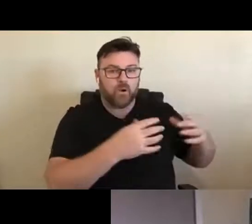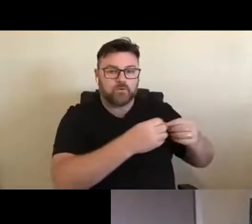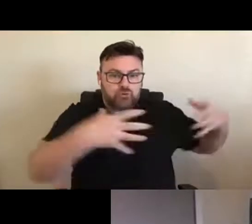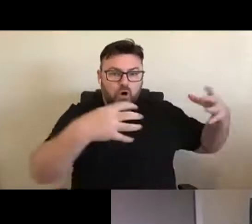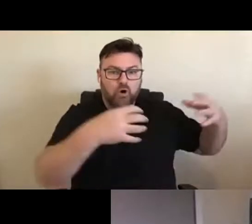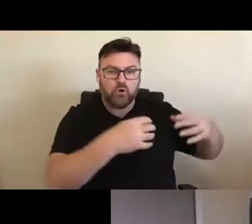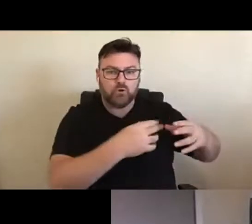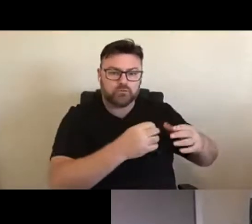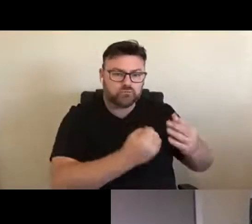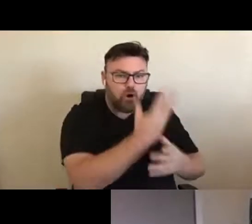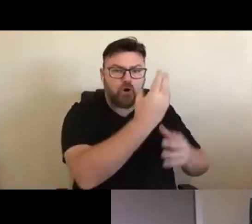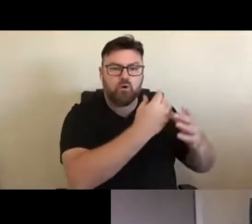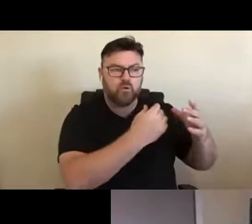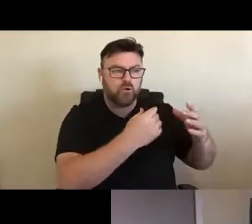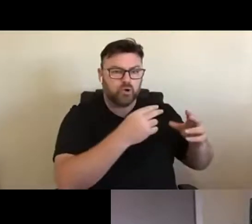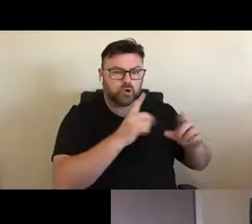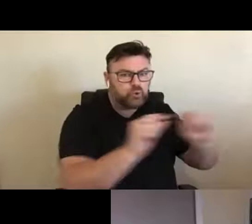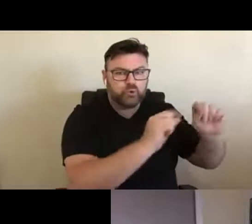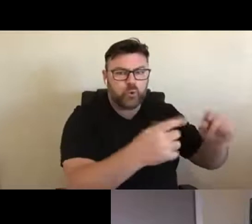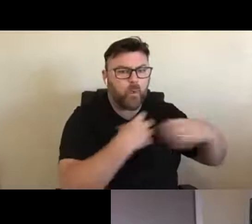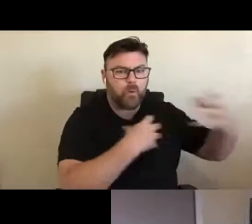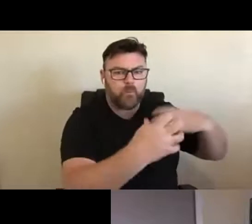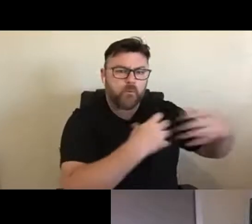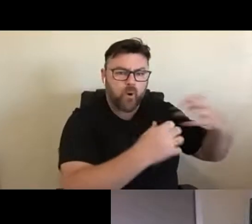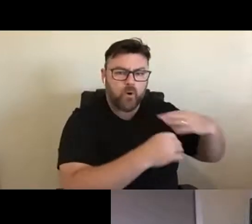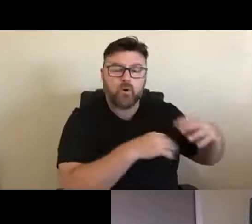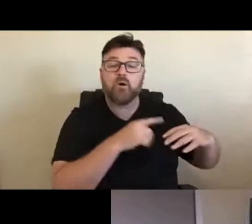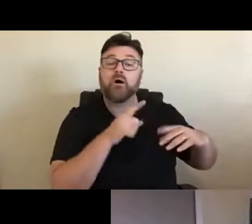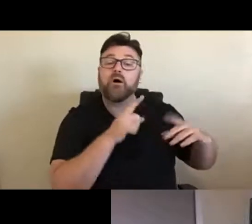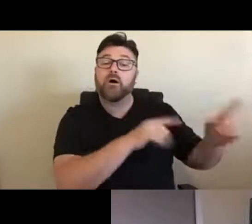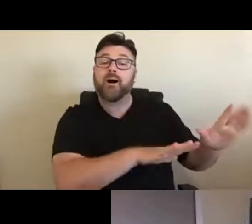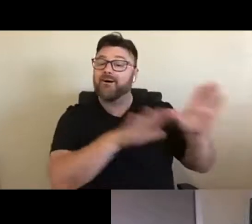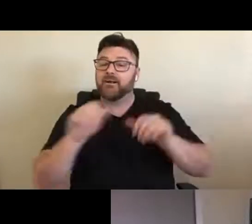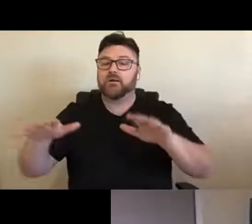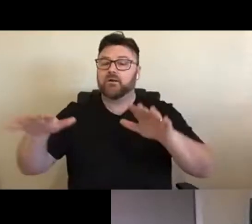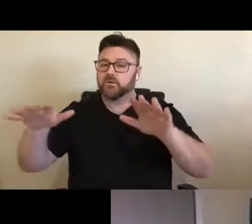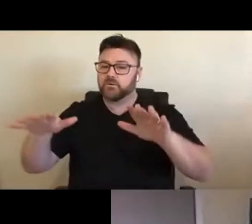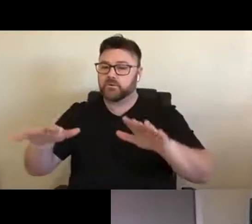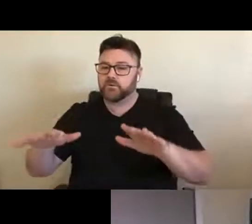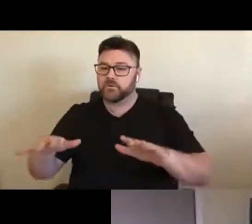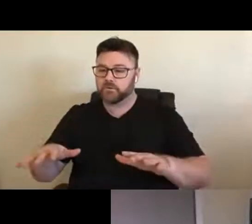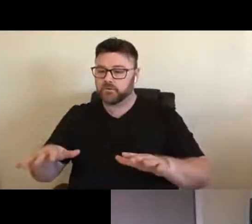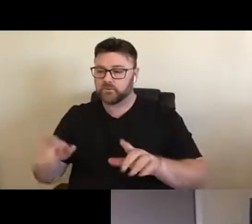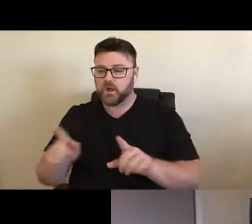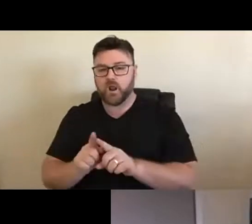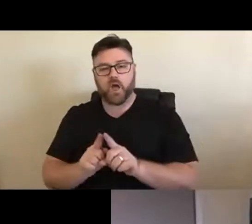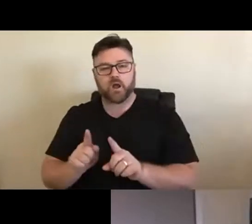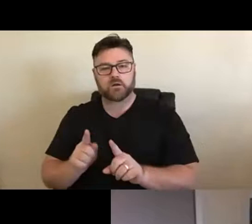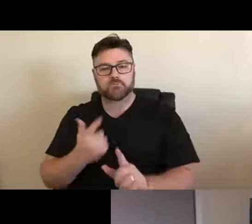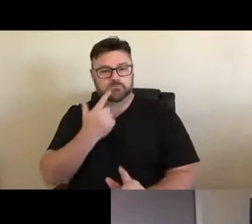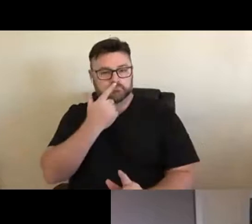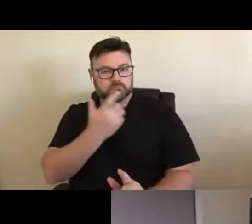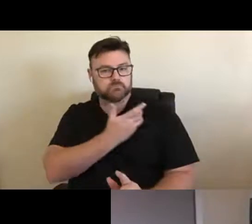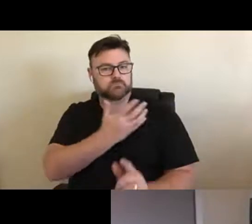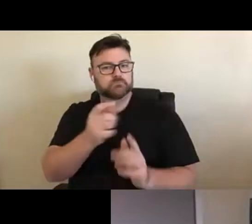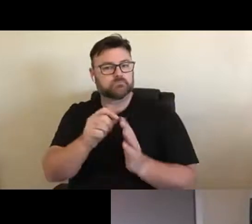expansion. But it is also, slowing down can also be something of privilege, of being wrapped